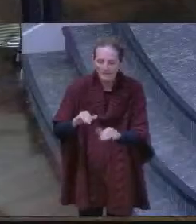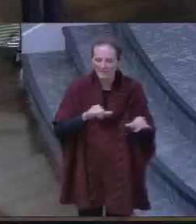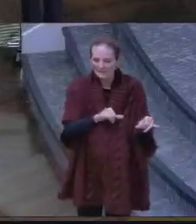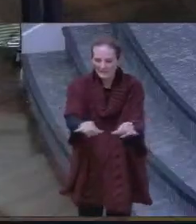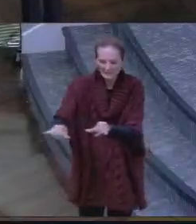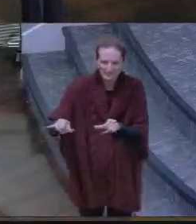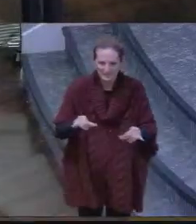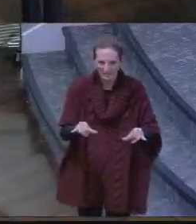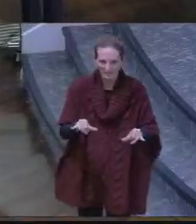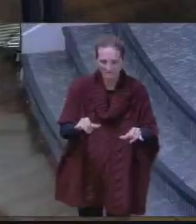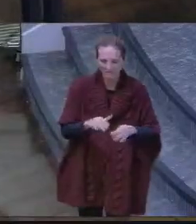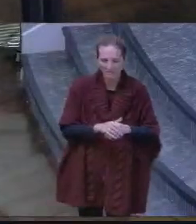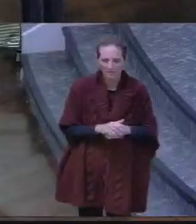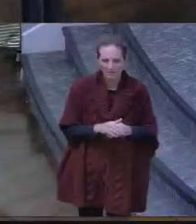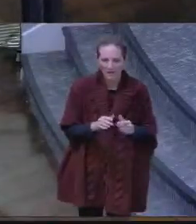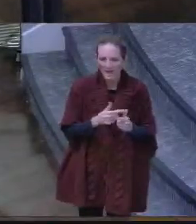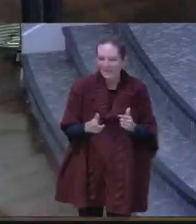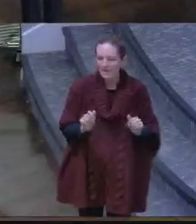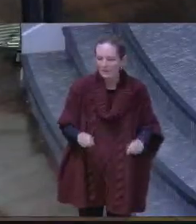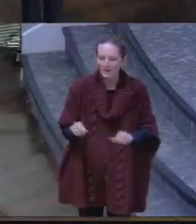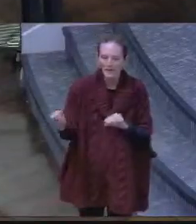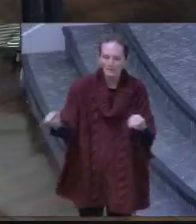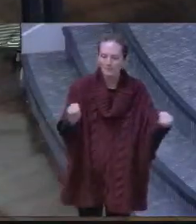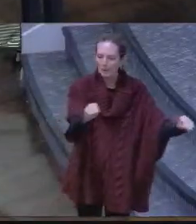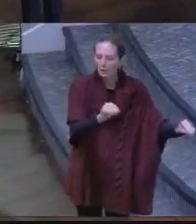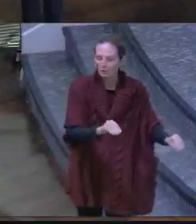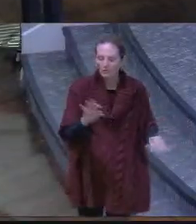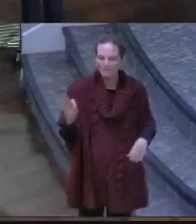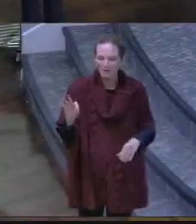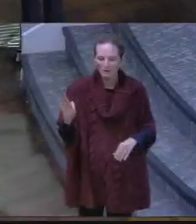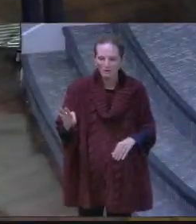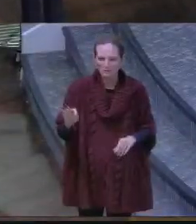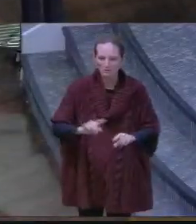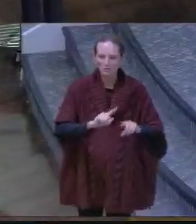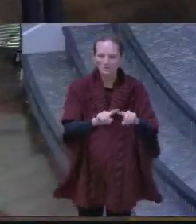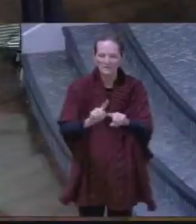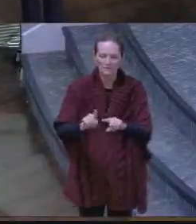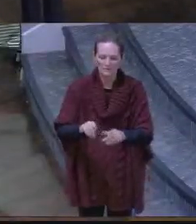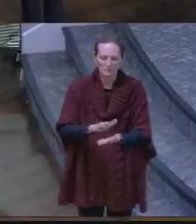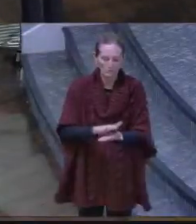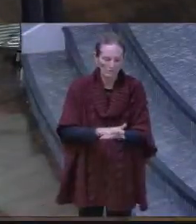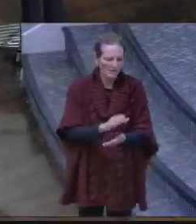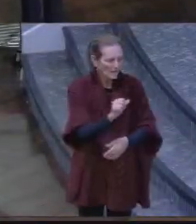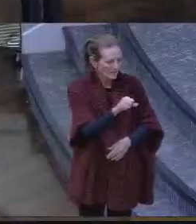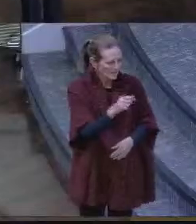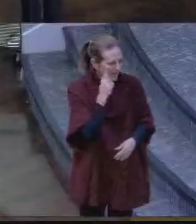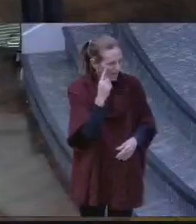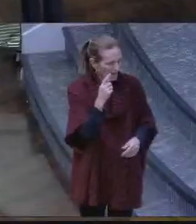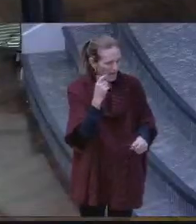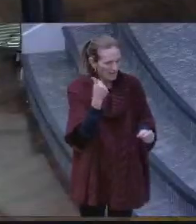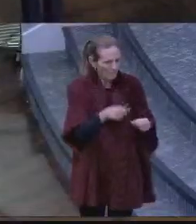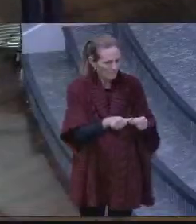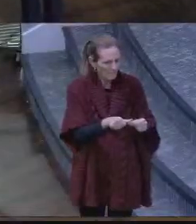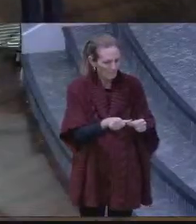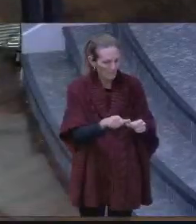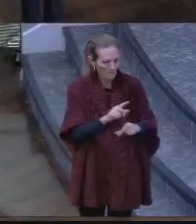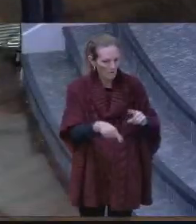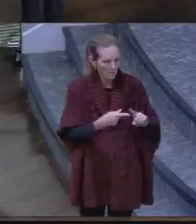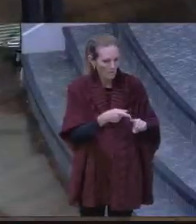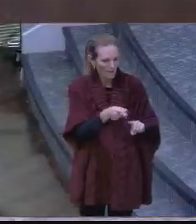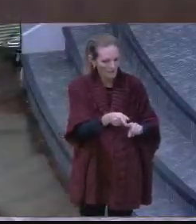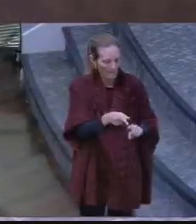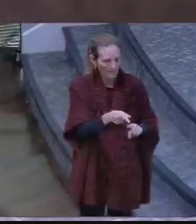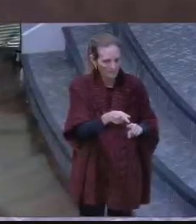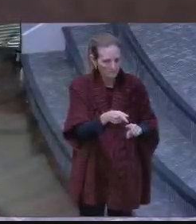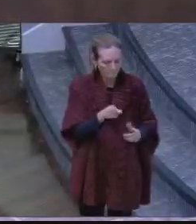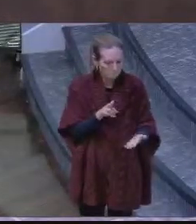That way we can move furniture between schools and everything stays consistent. I remember when they came on board, and we were very impressed with that, so thank you. I was just curious if